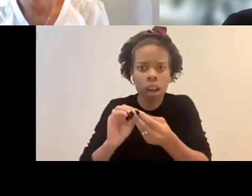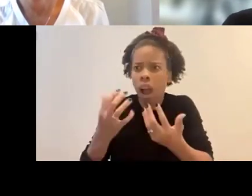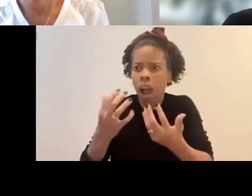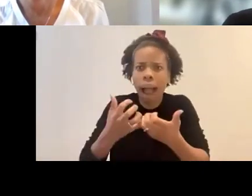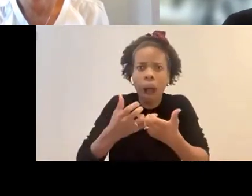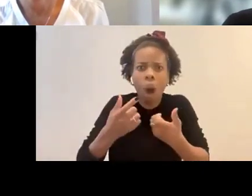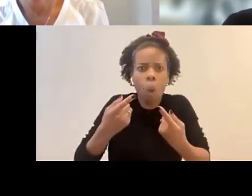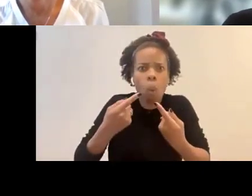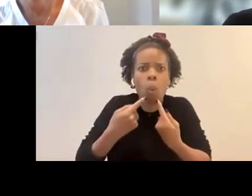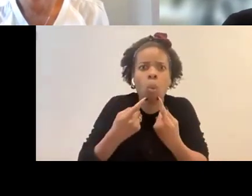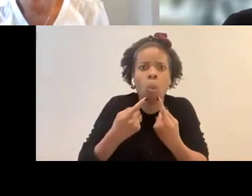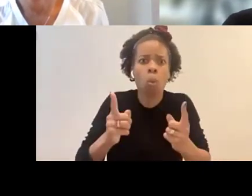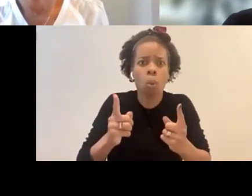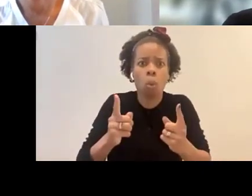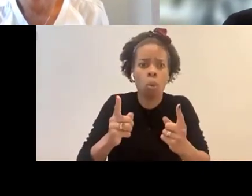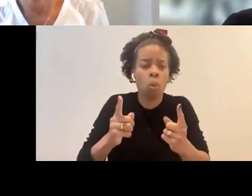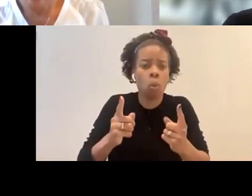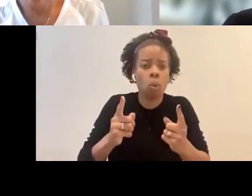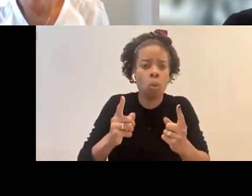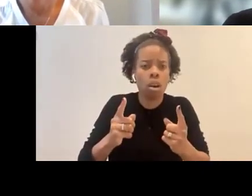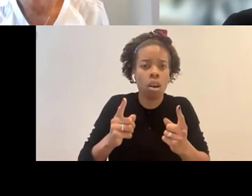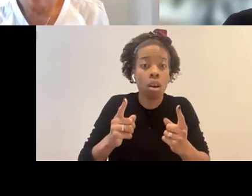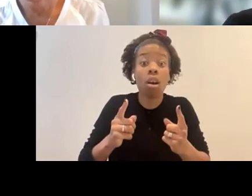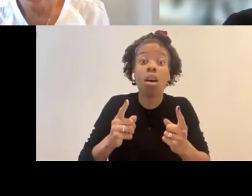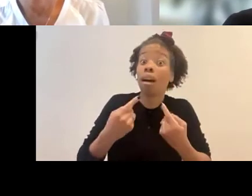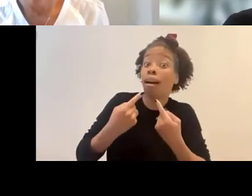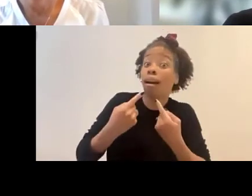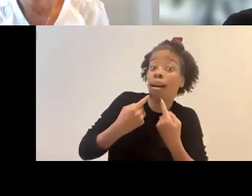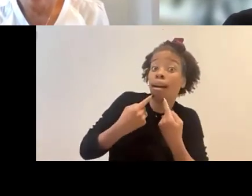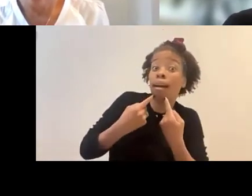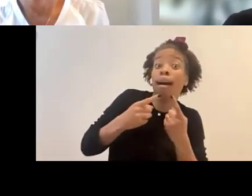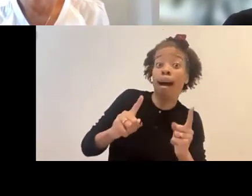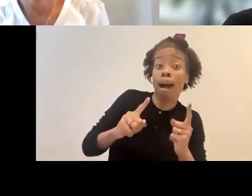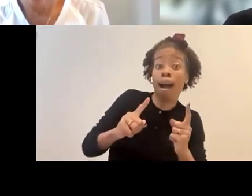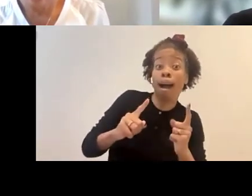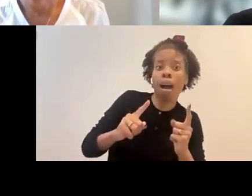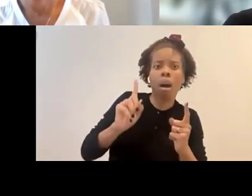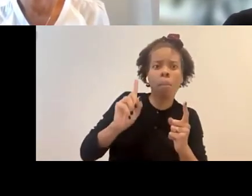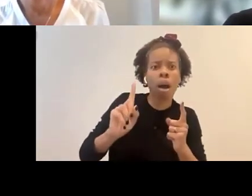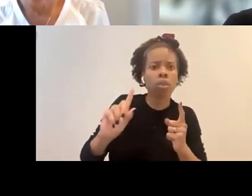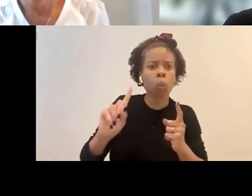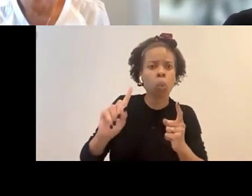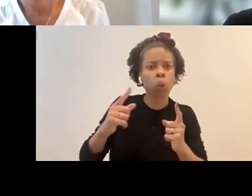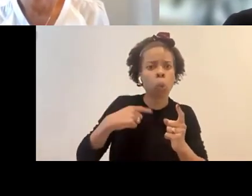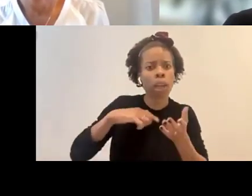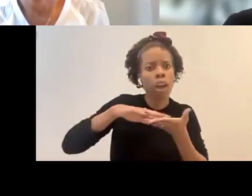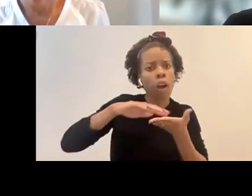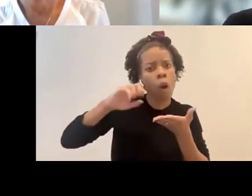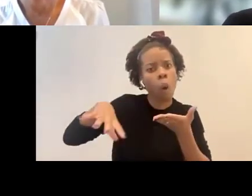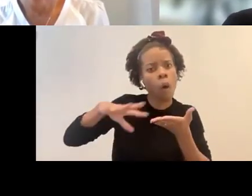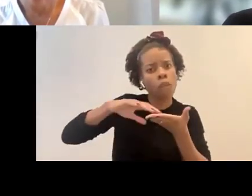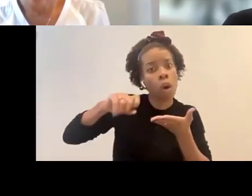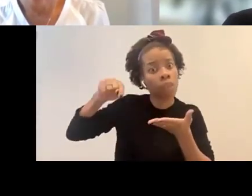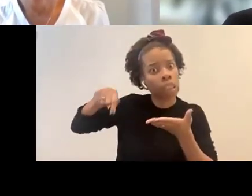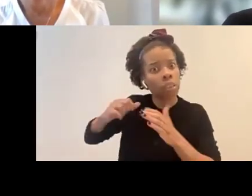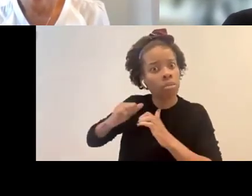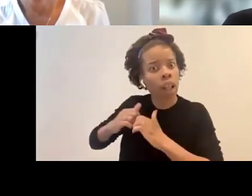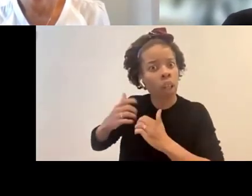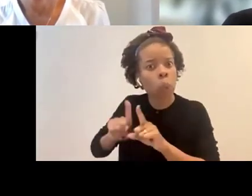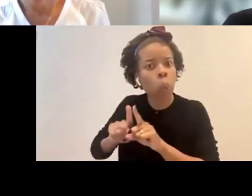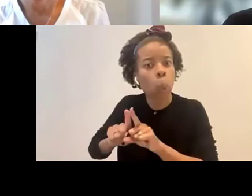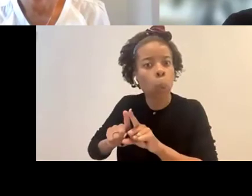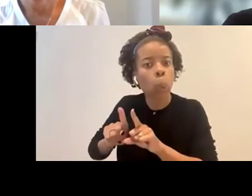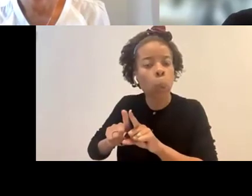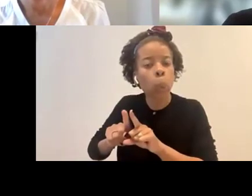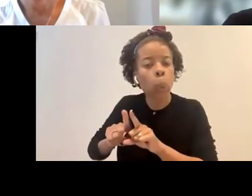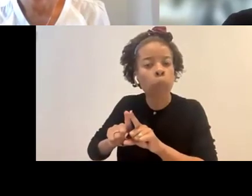which includes what we don't say. That's an important point that really came out in that work. I